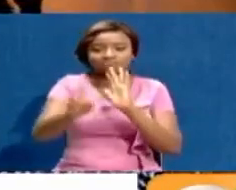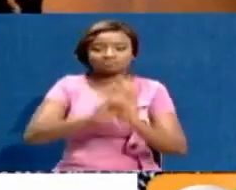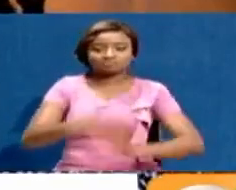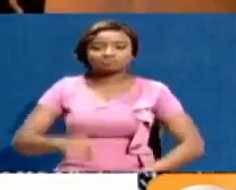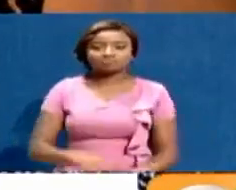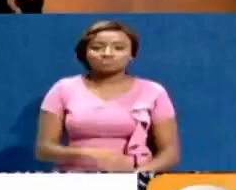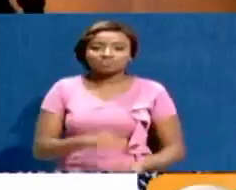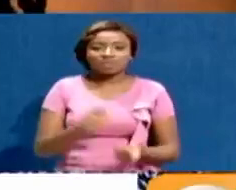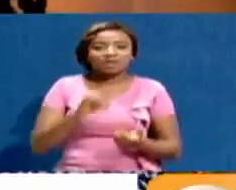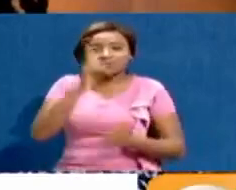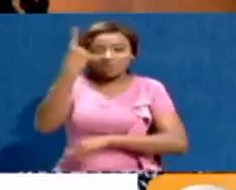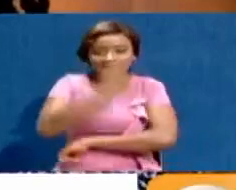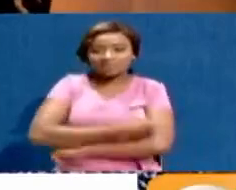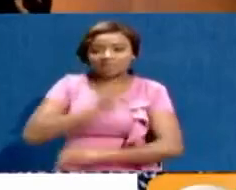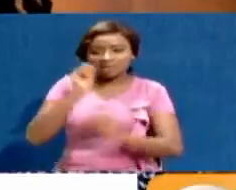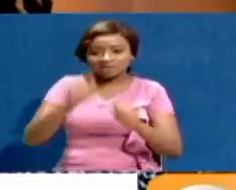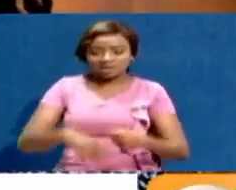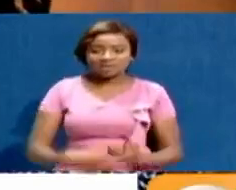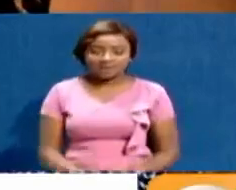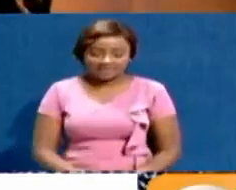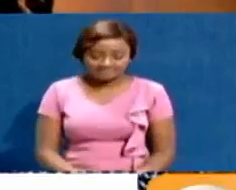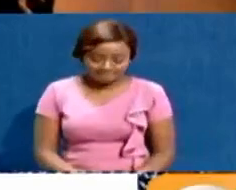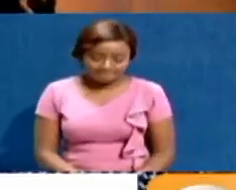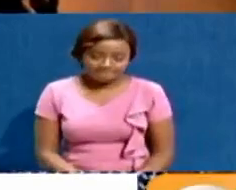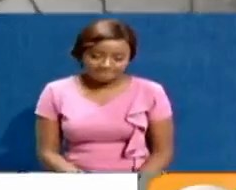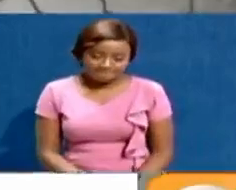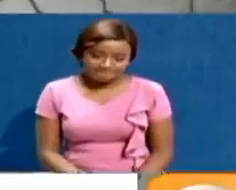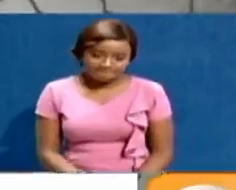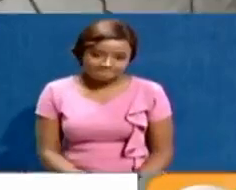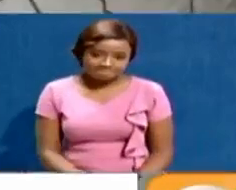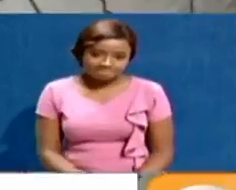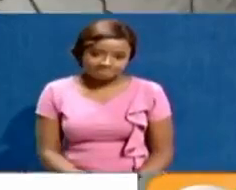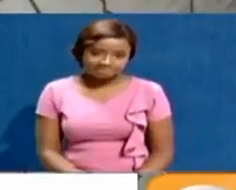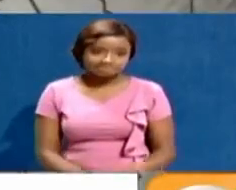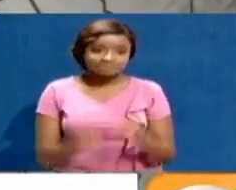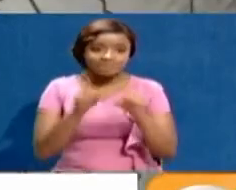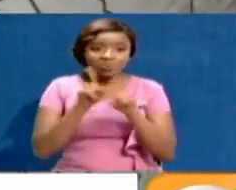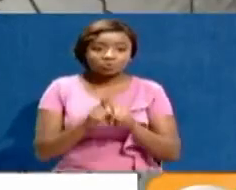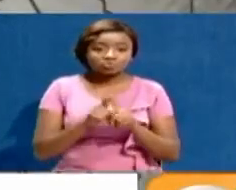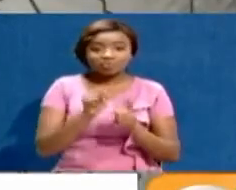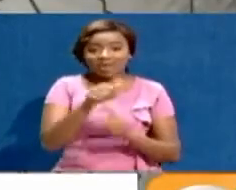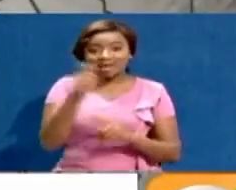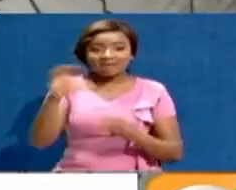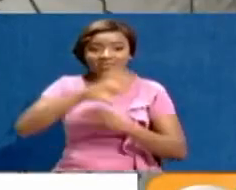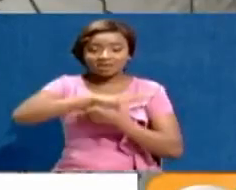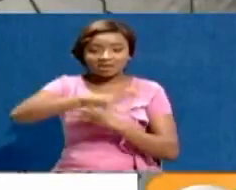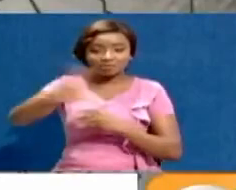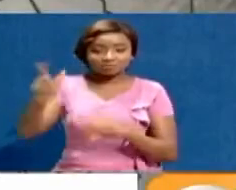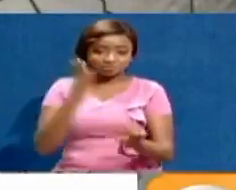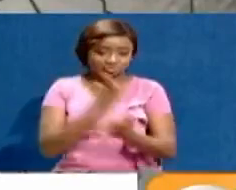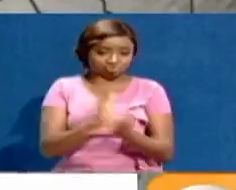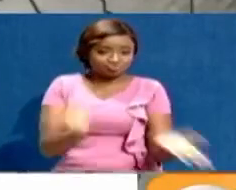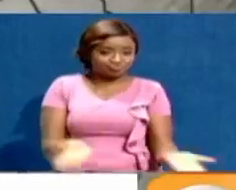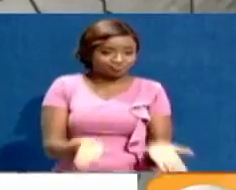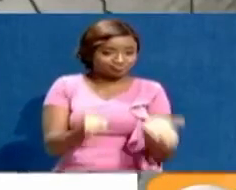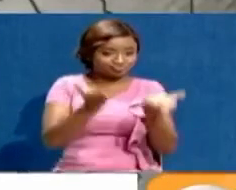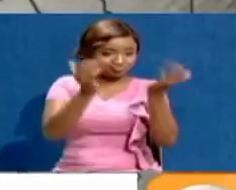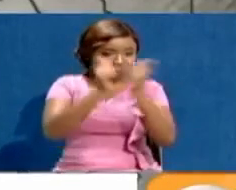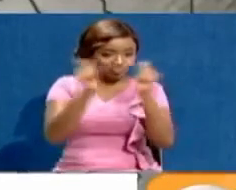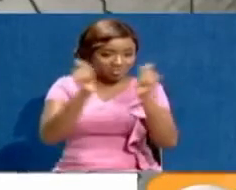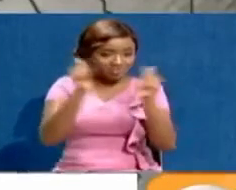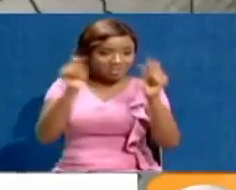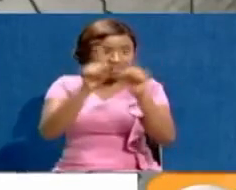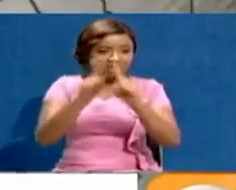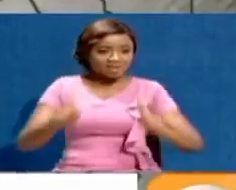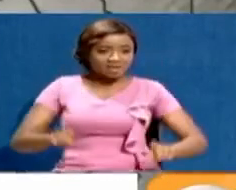the distance gap we had between the rural and the urban communities. While some counties have made significant progress and are on forward gear such